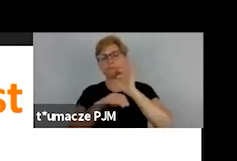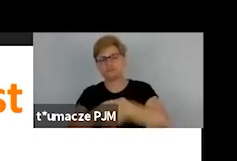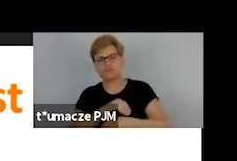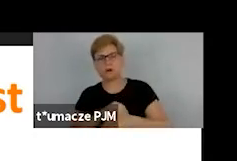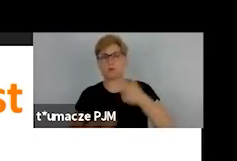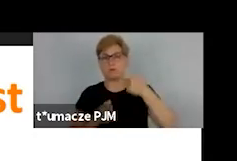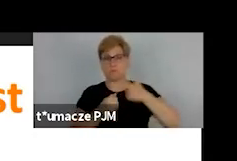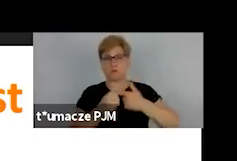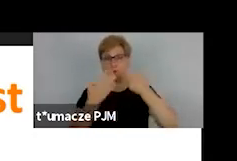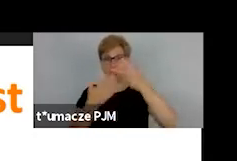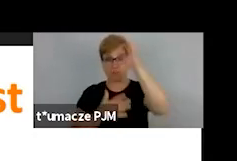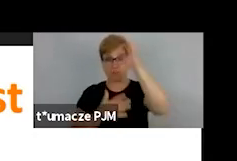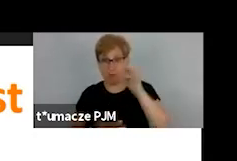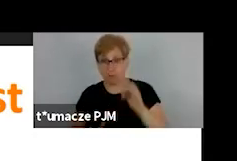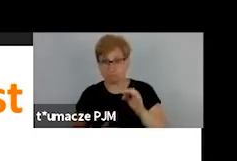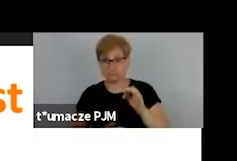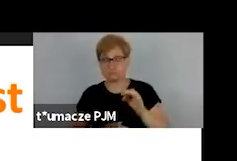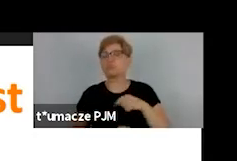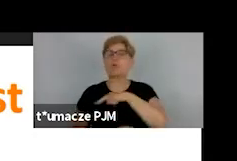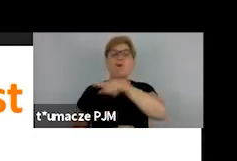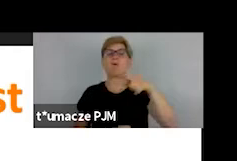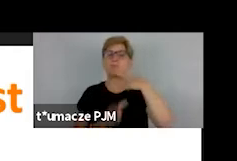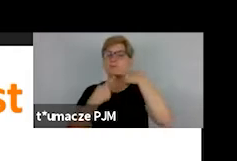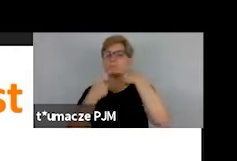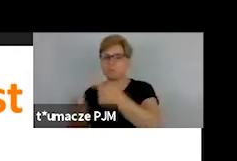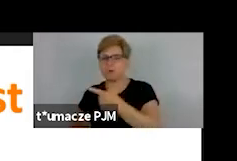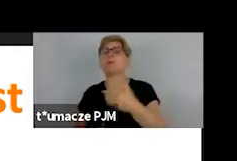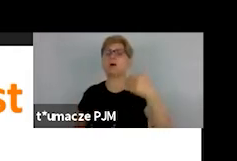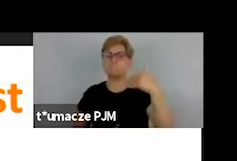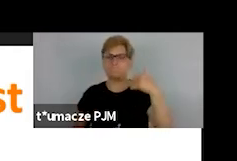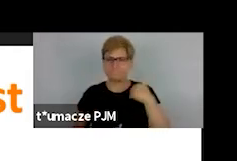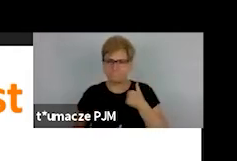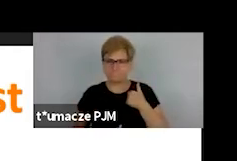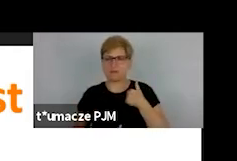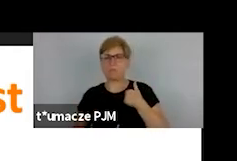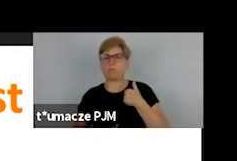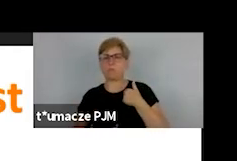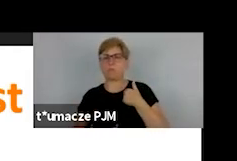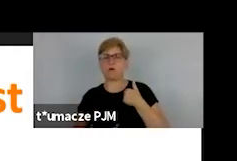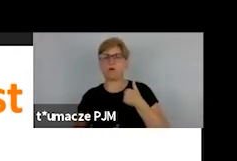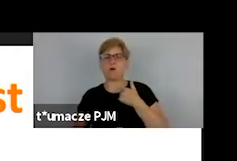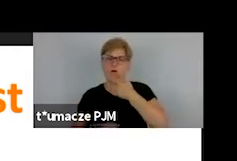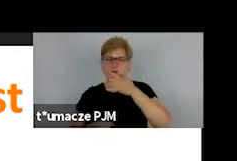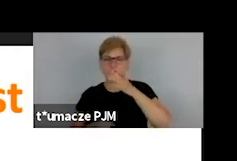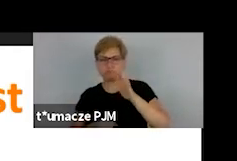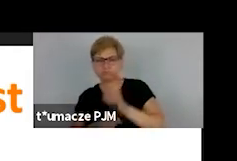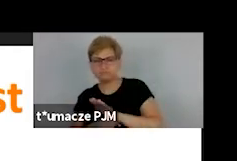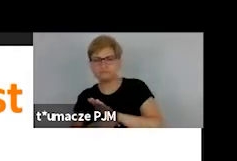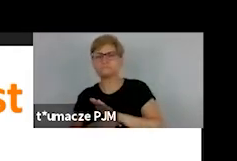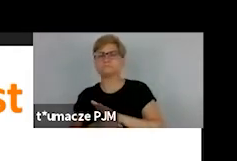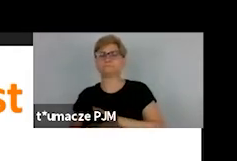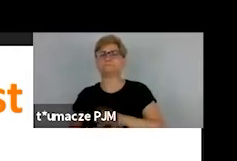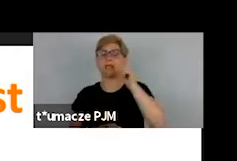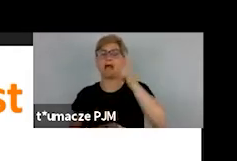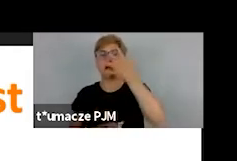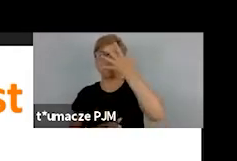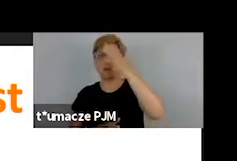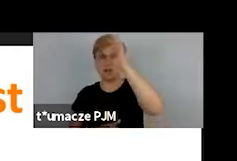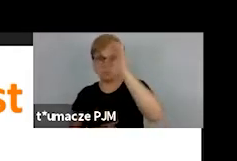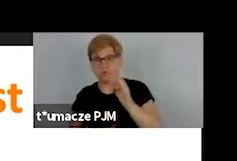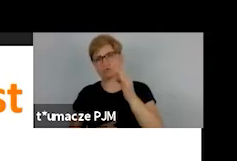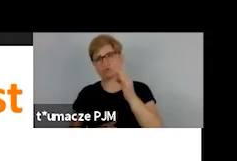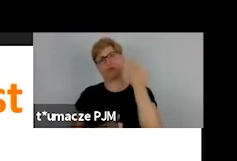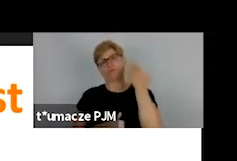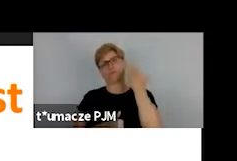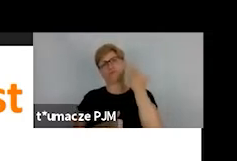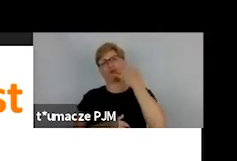Almost a third of women in South Africa saying that they had a coerced first sexual experience, and very high levels of violence against LGBT community